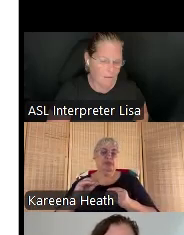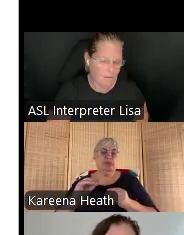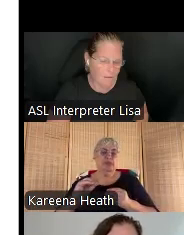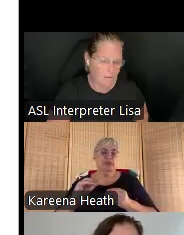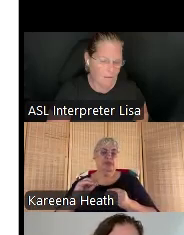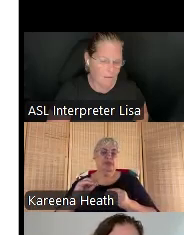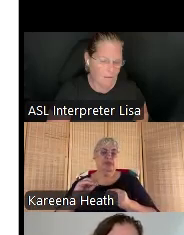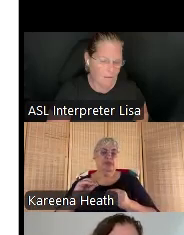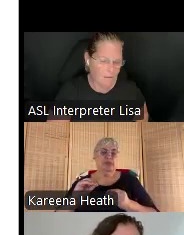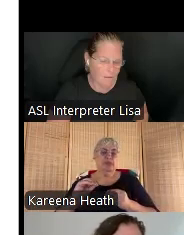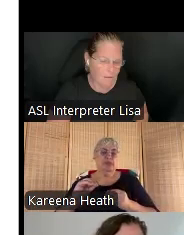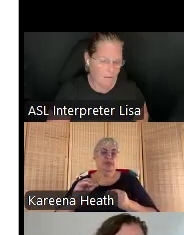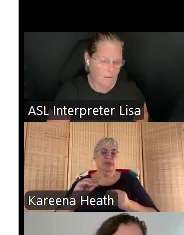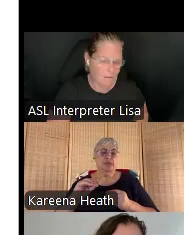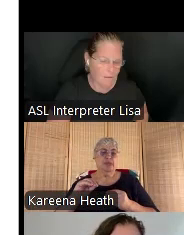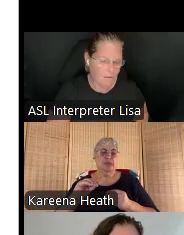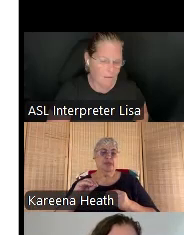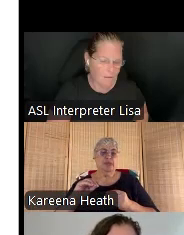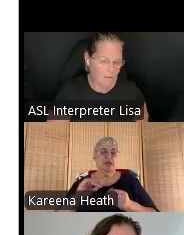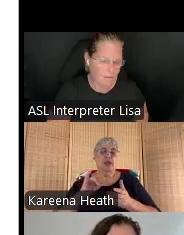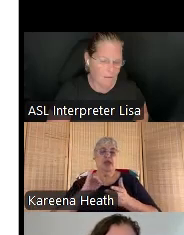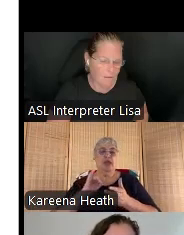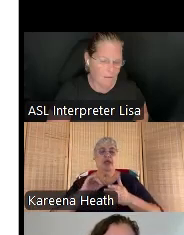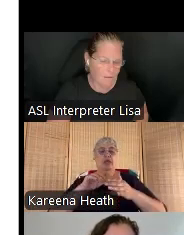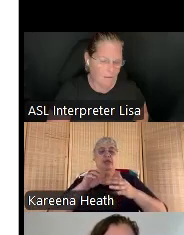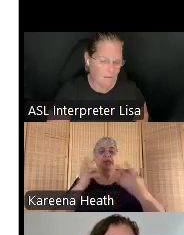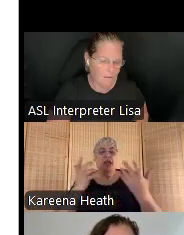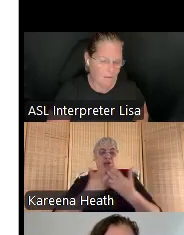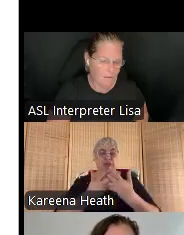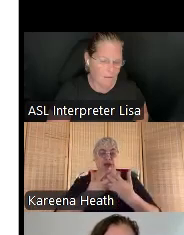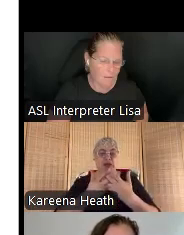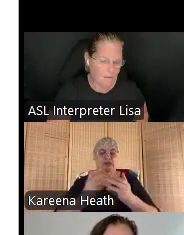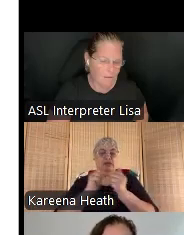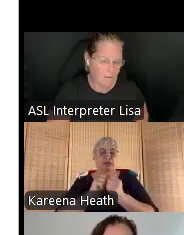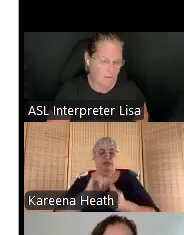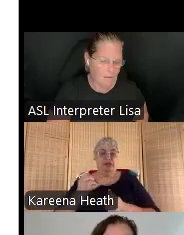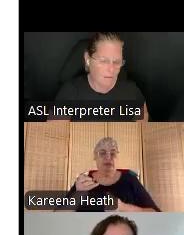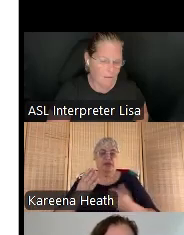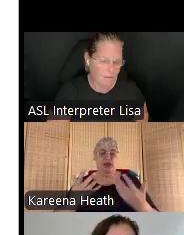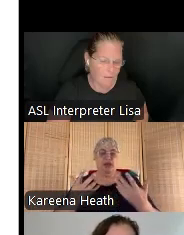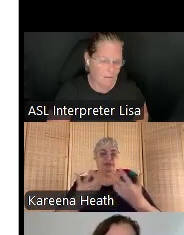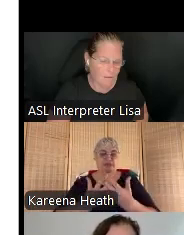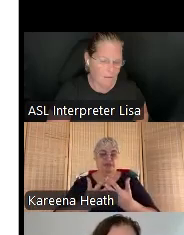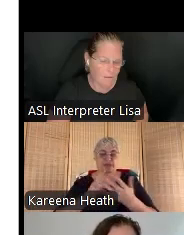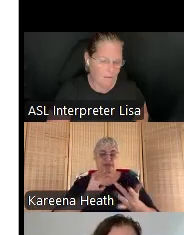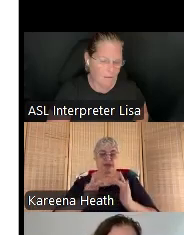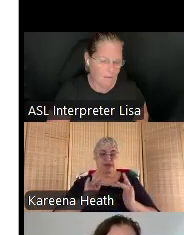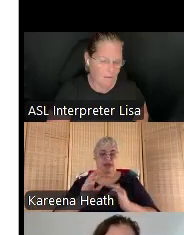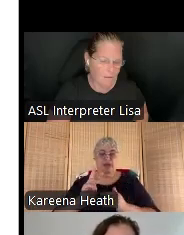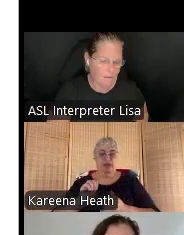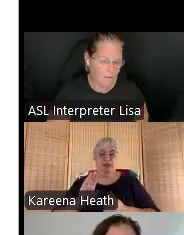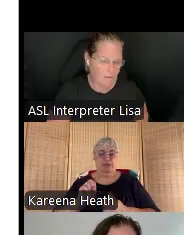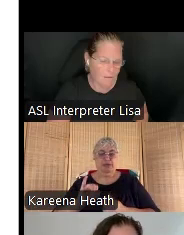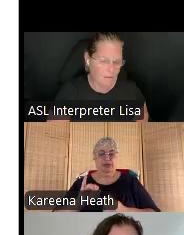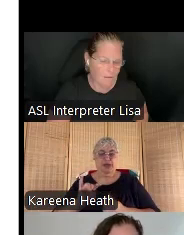some of the accommodations that are mentioned in the Job Accommodation Network website. I